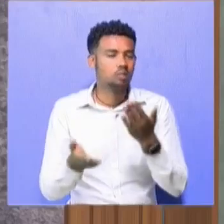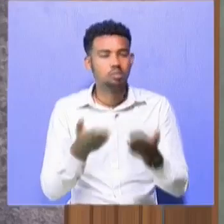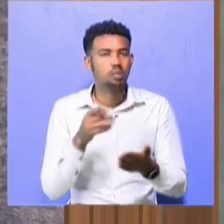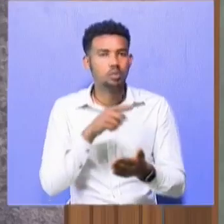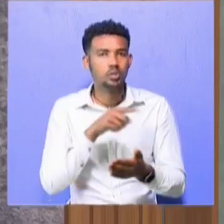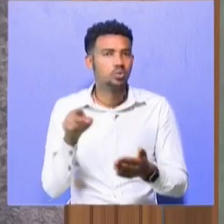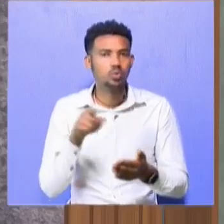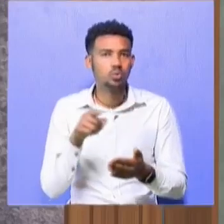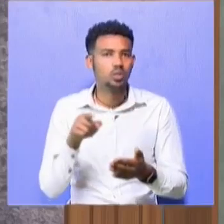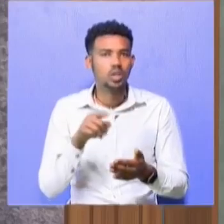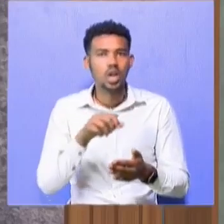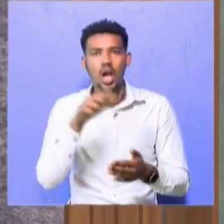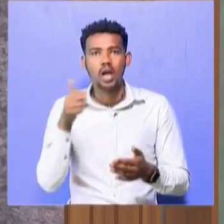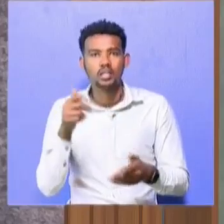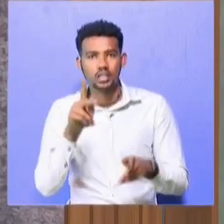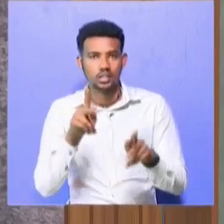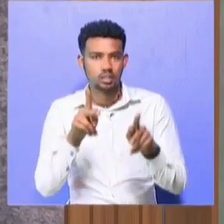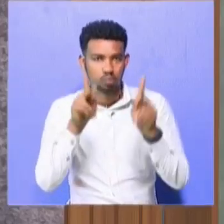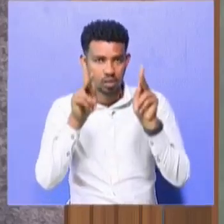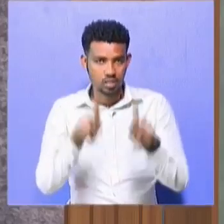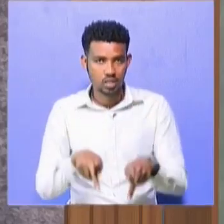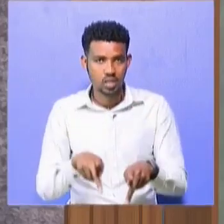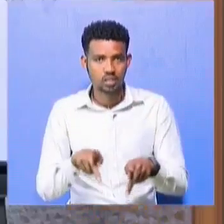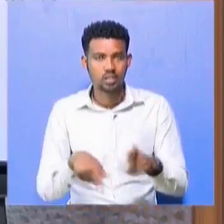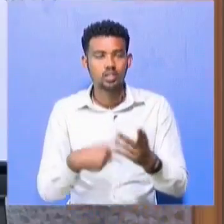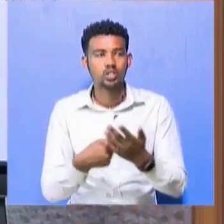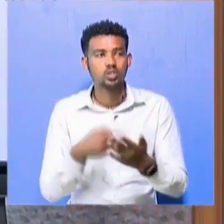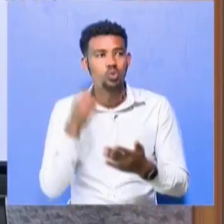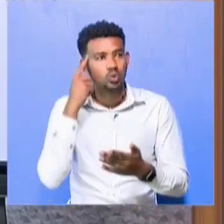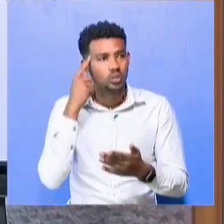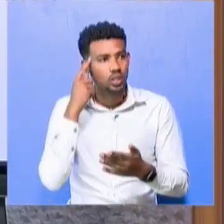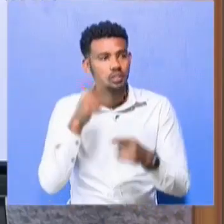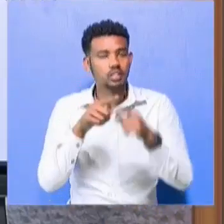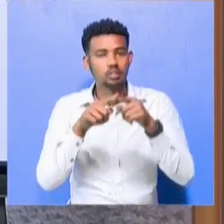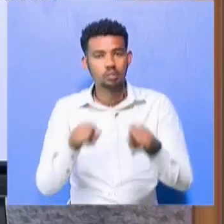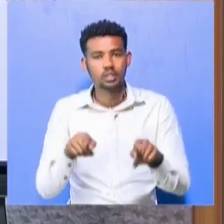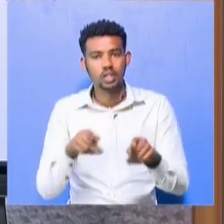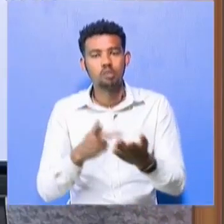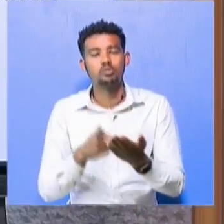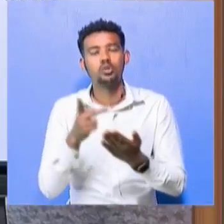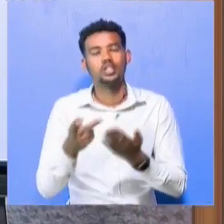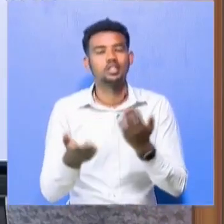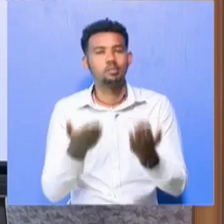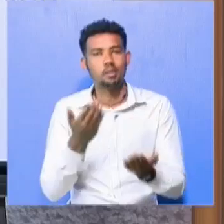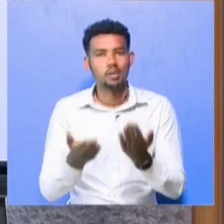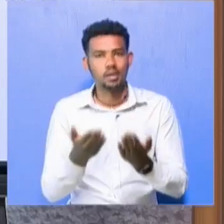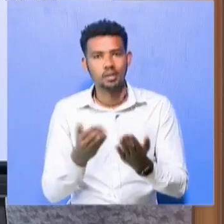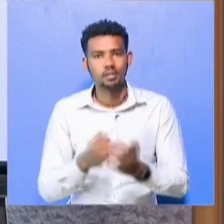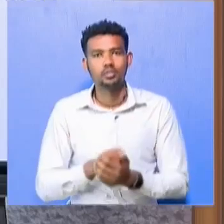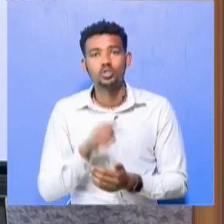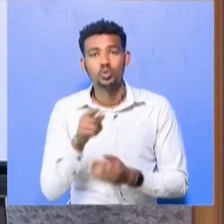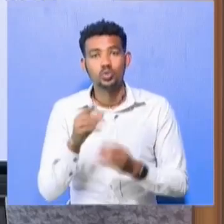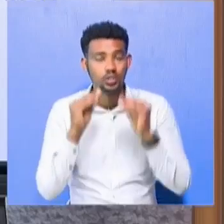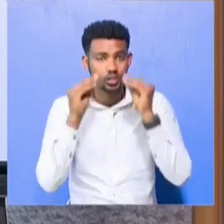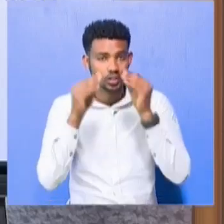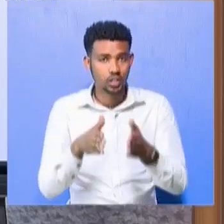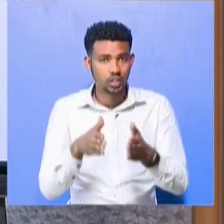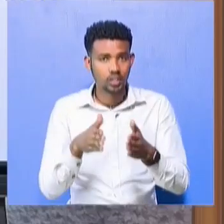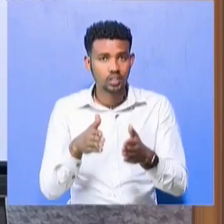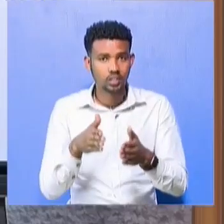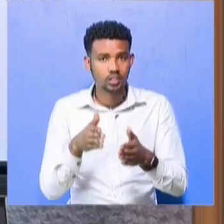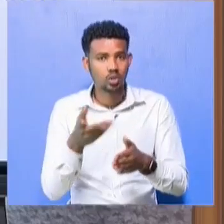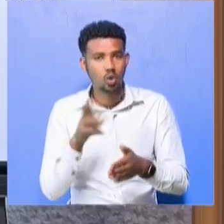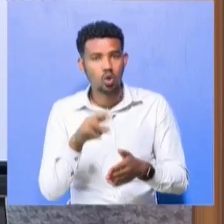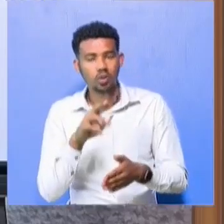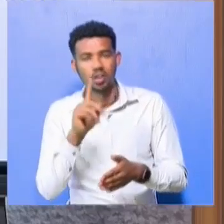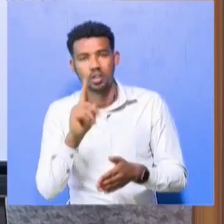by other persons concerning it to a special project maybe. So your teachers or anyone else